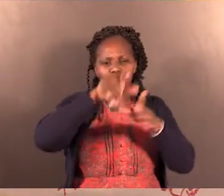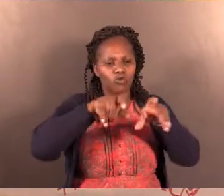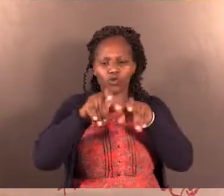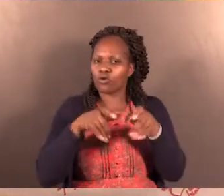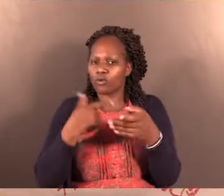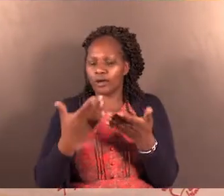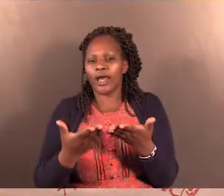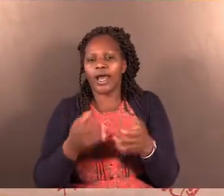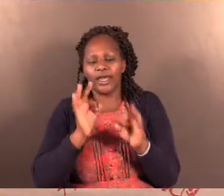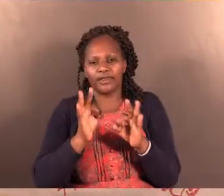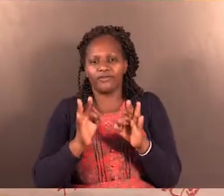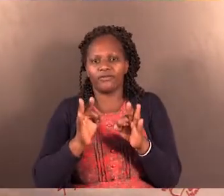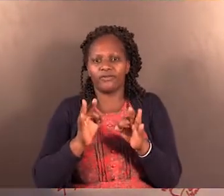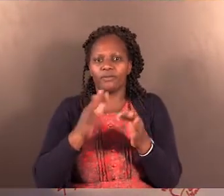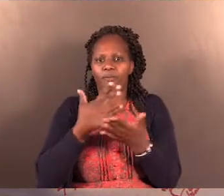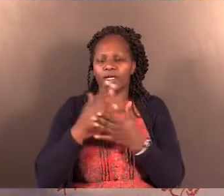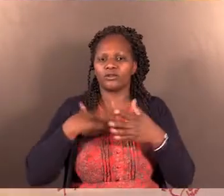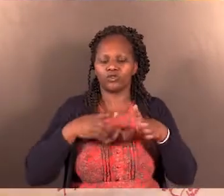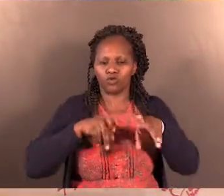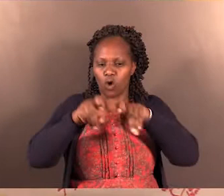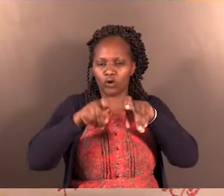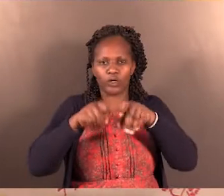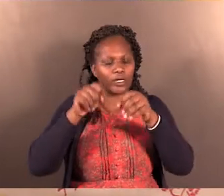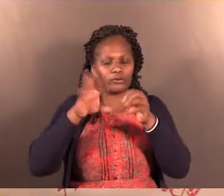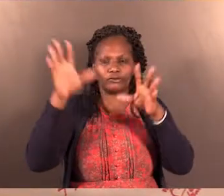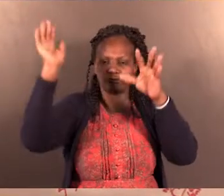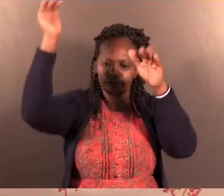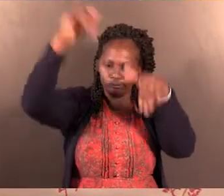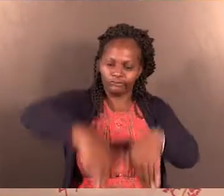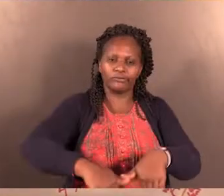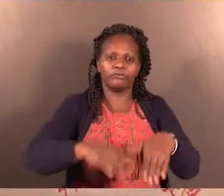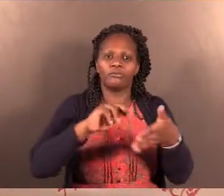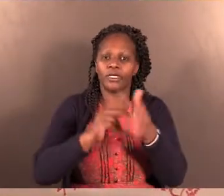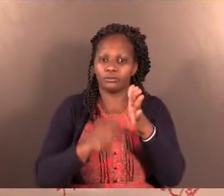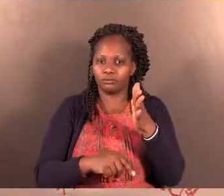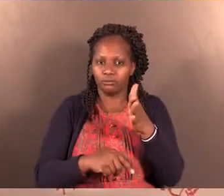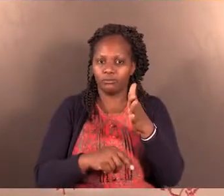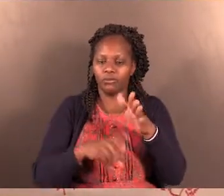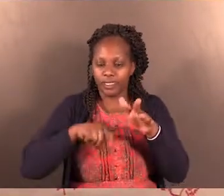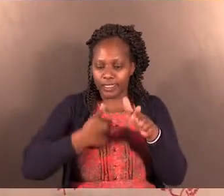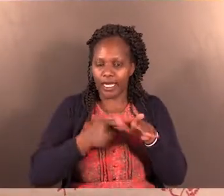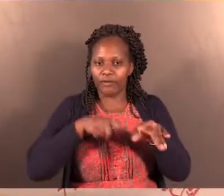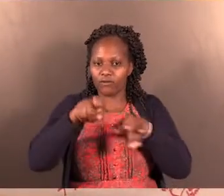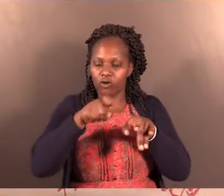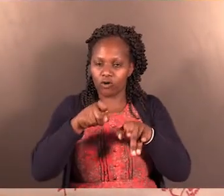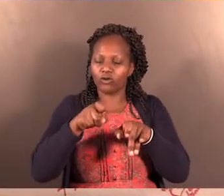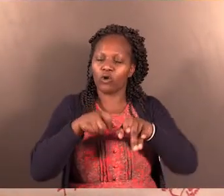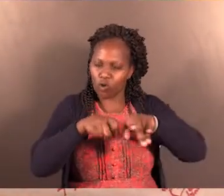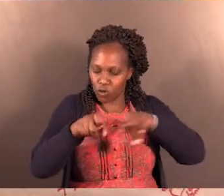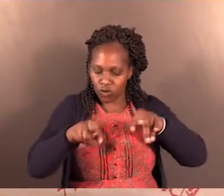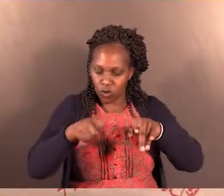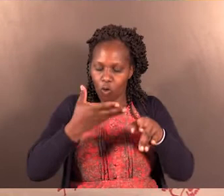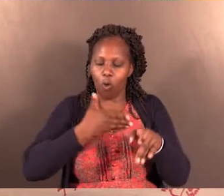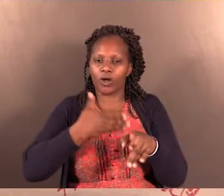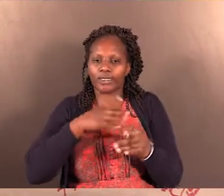it. Without someone to control the plane, it will go down. So self-control is controlling